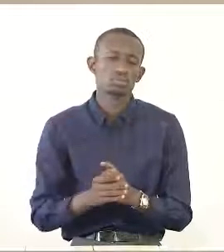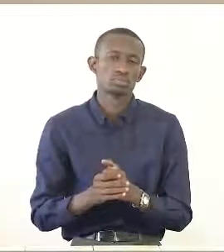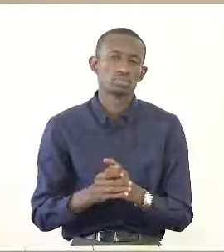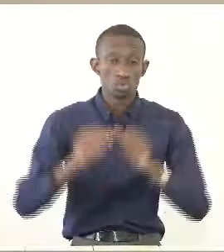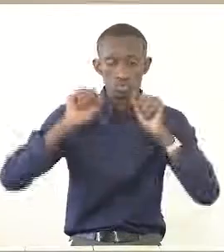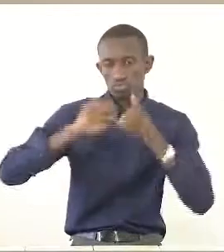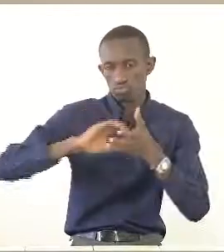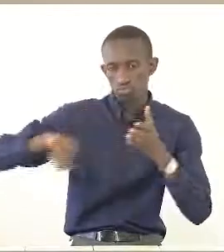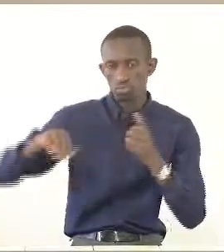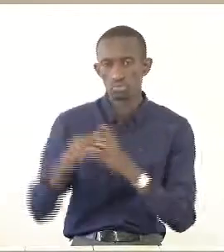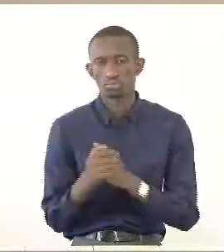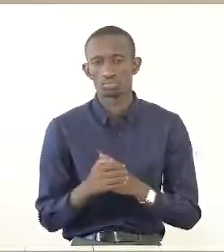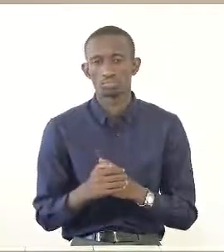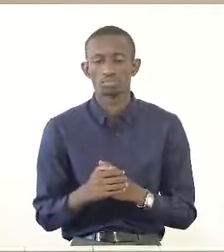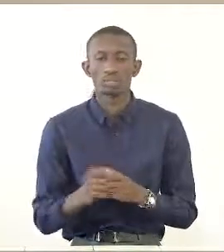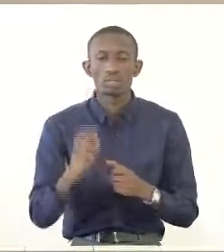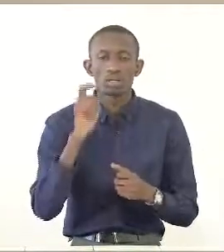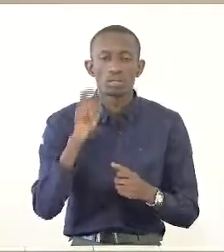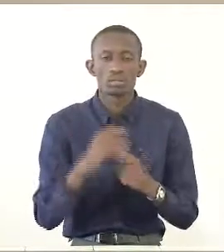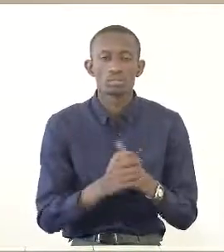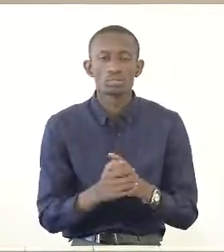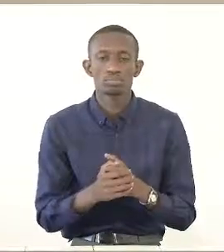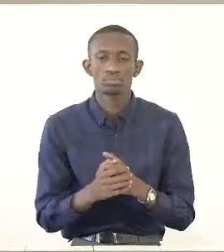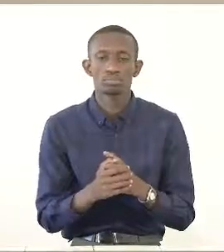x squared equals m,